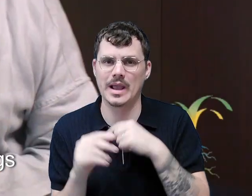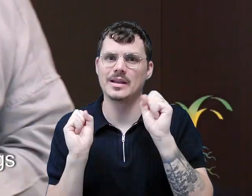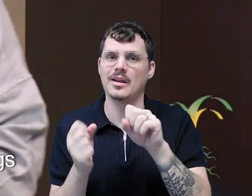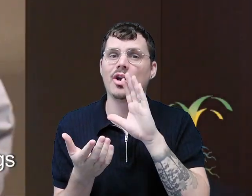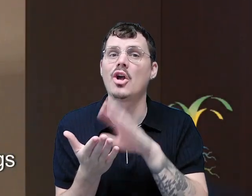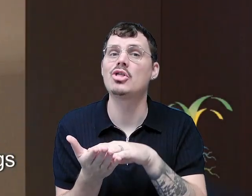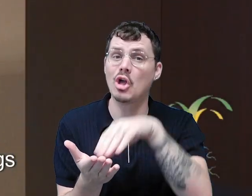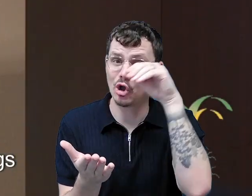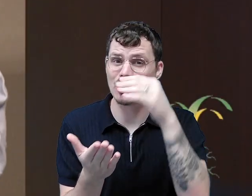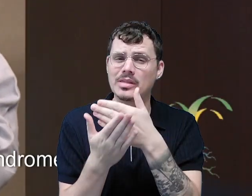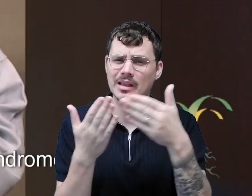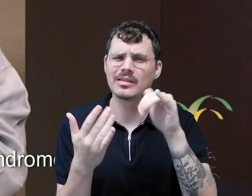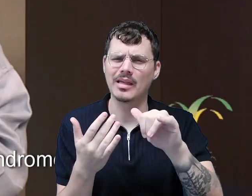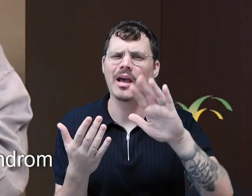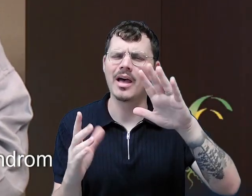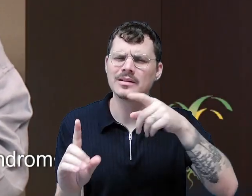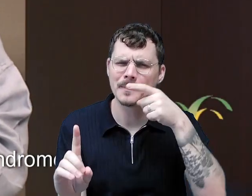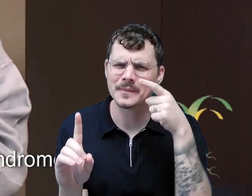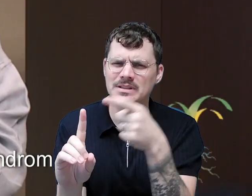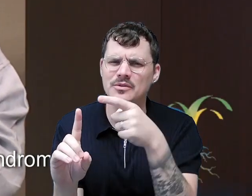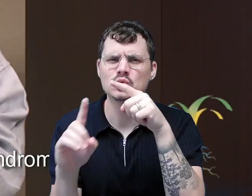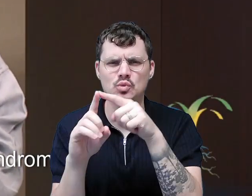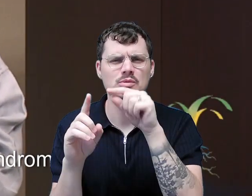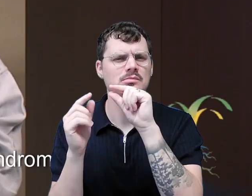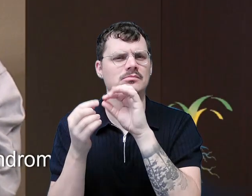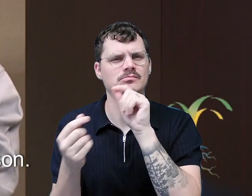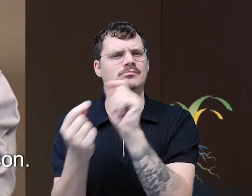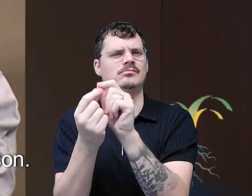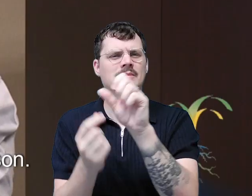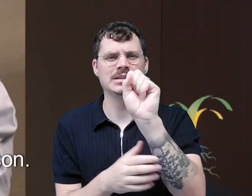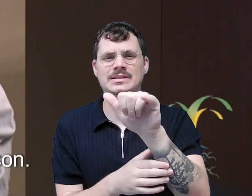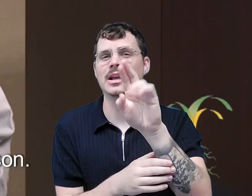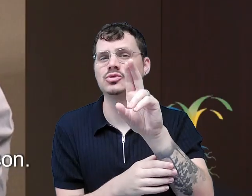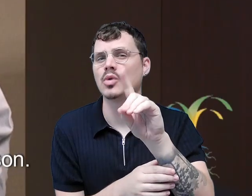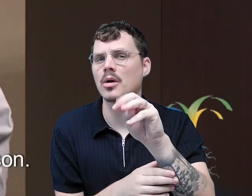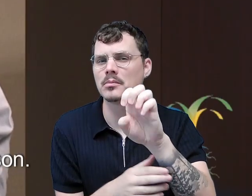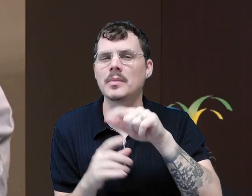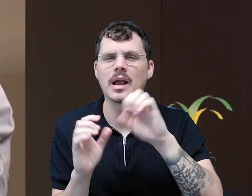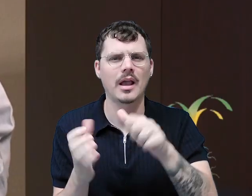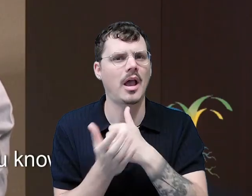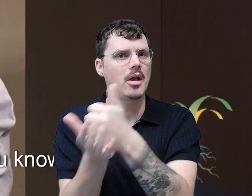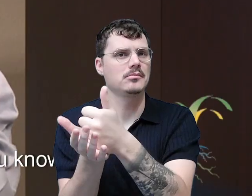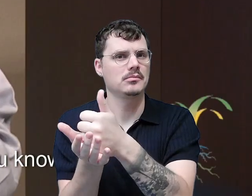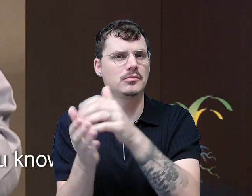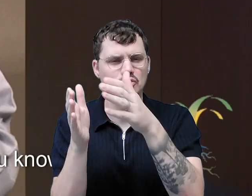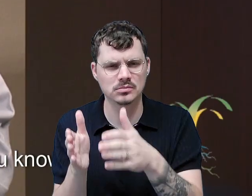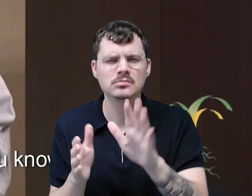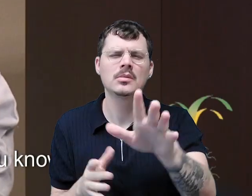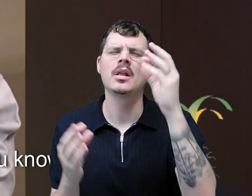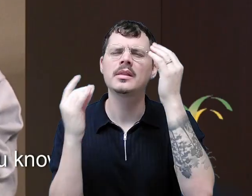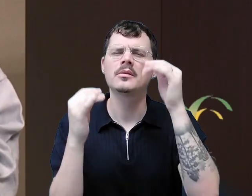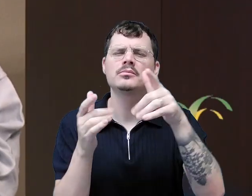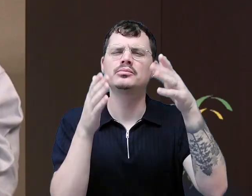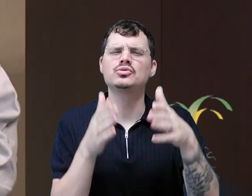sometimes we can learn things that are very specific to a given syndrome that can be helpful for that person. Think about some of the people